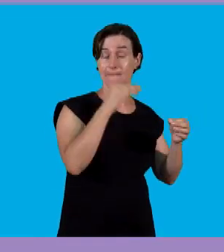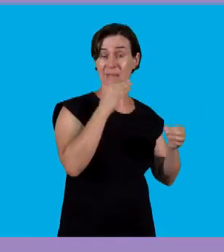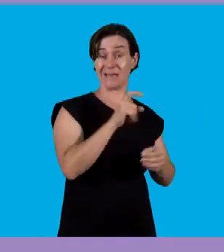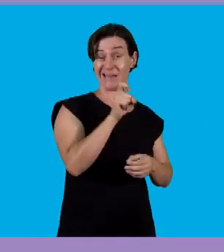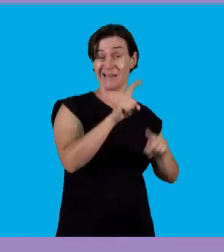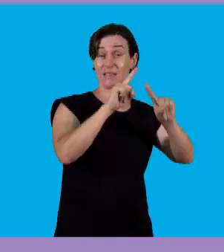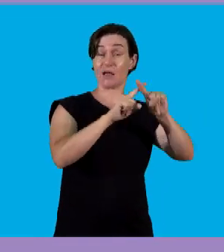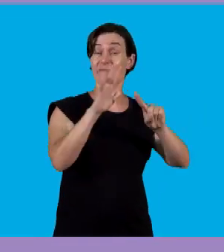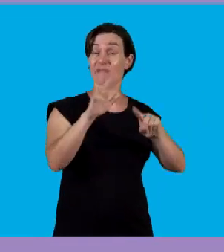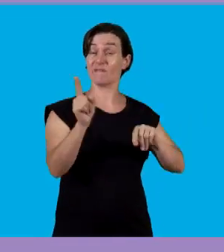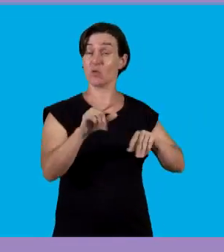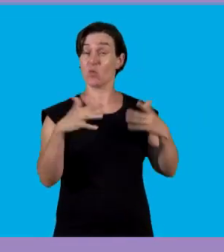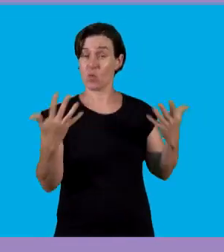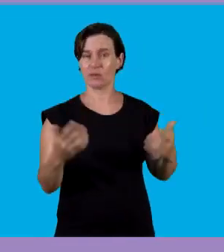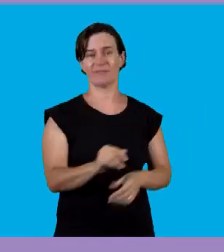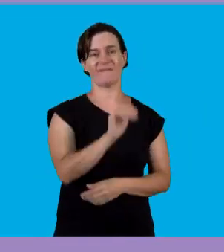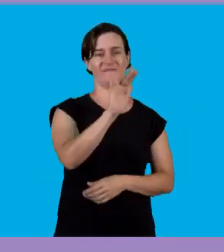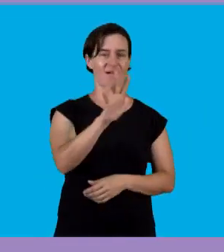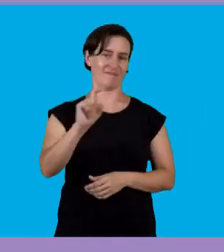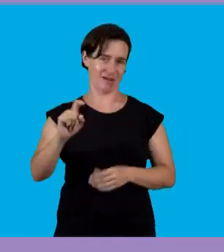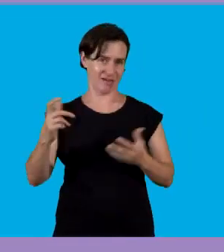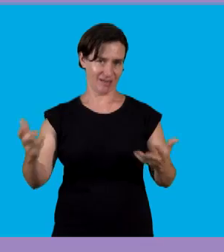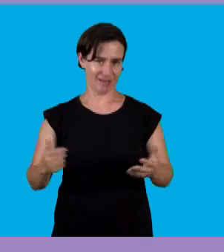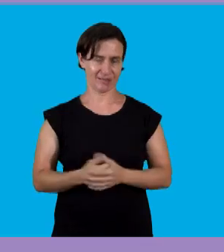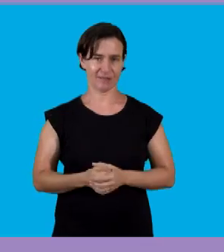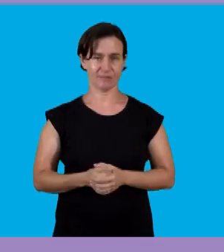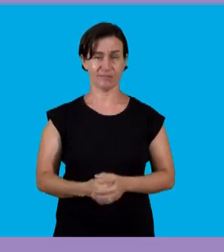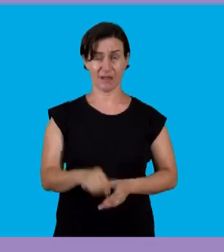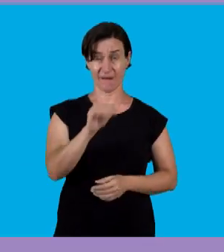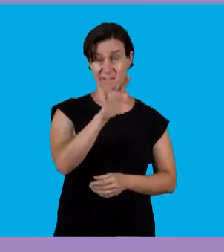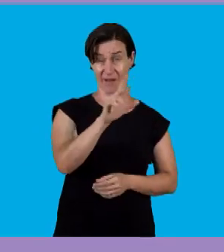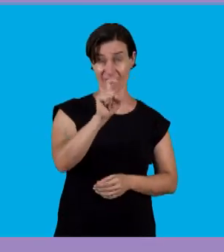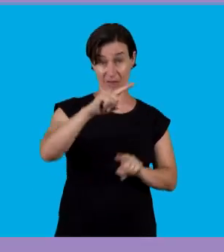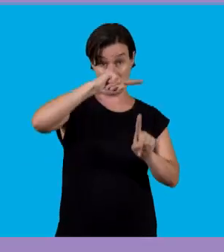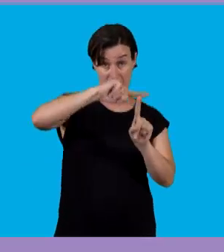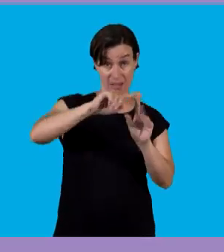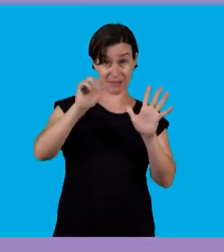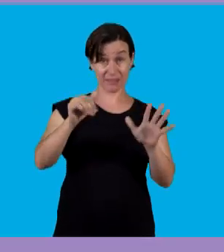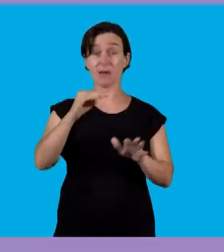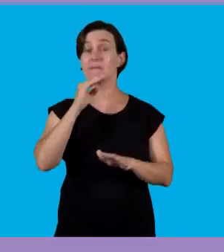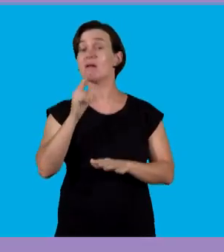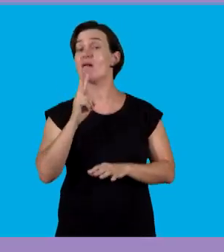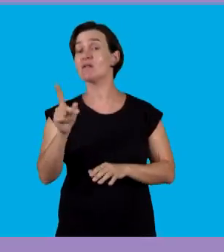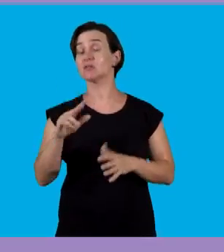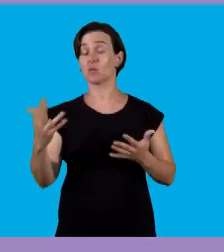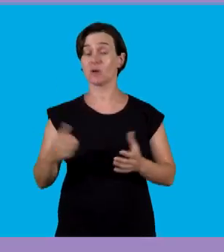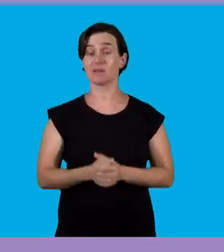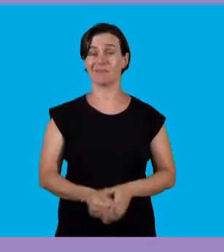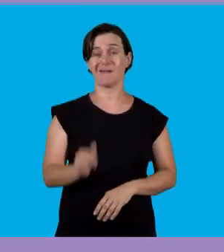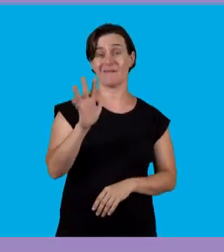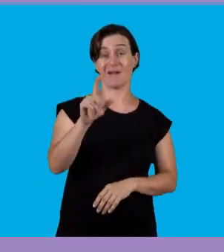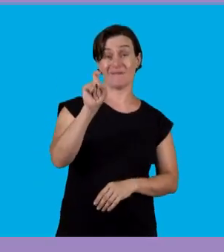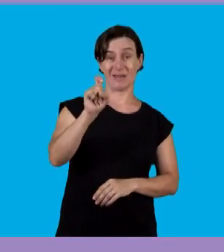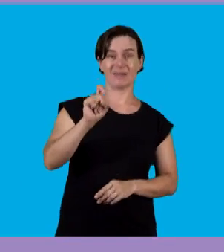multiplied by 5 will be our 5x. And if we add 6 onto that, that is going to be